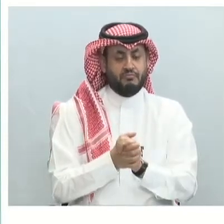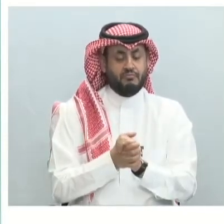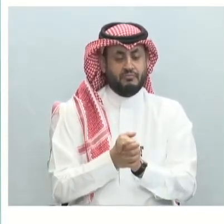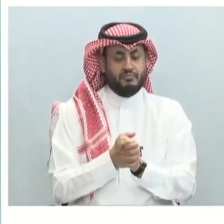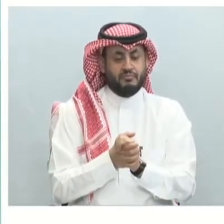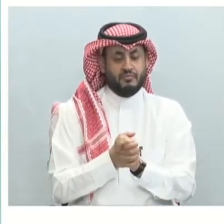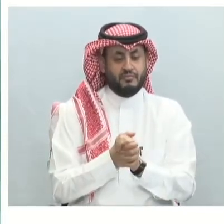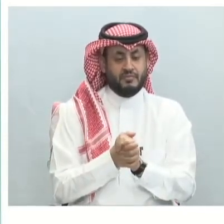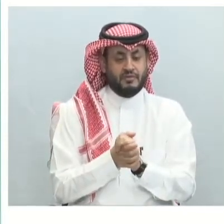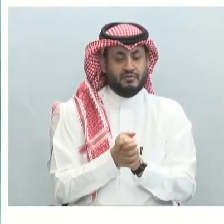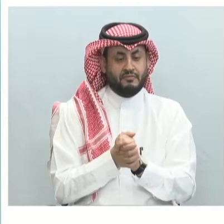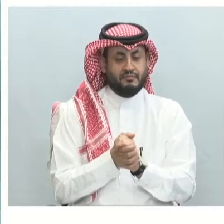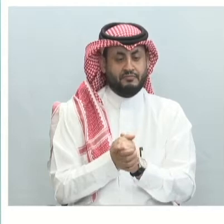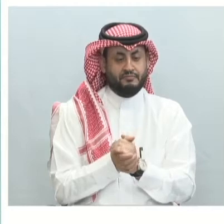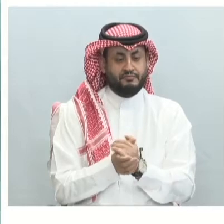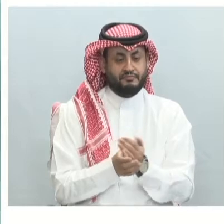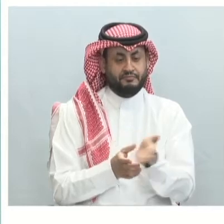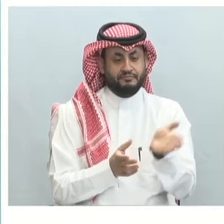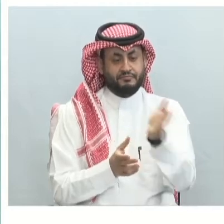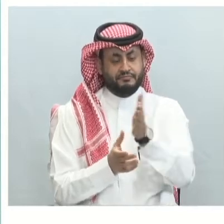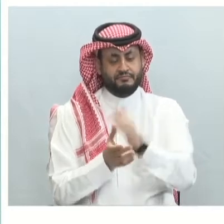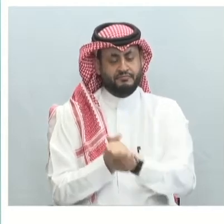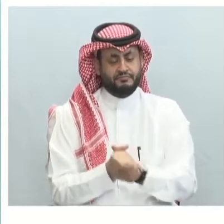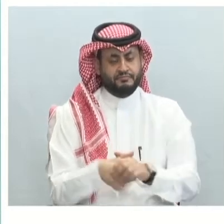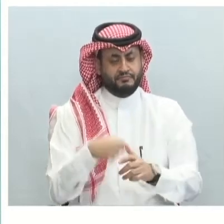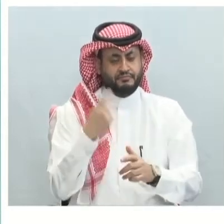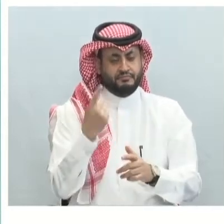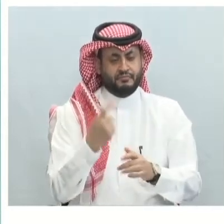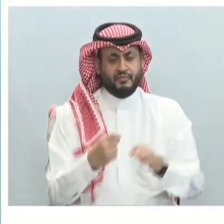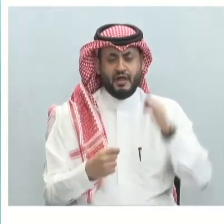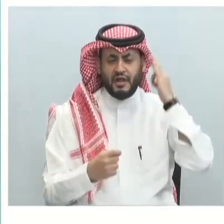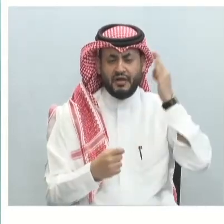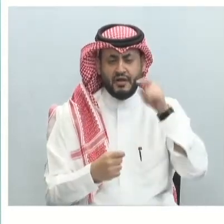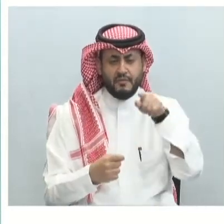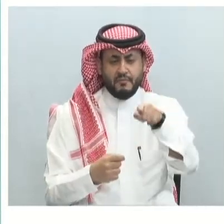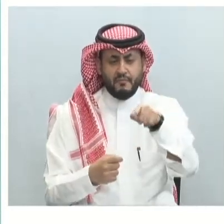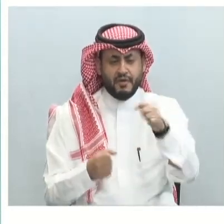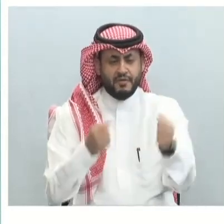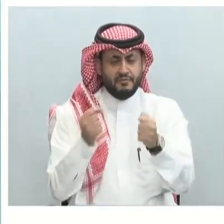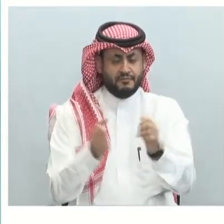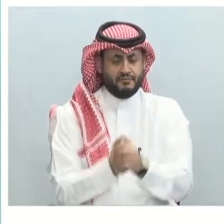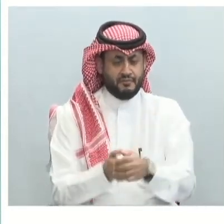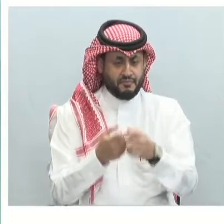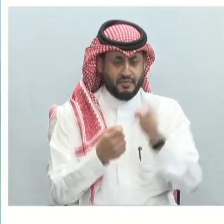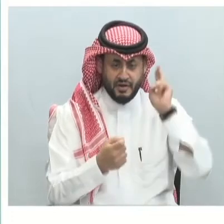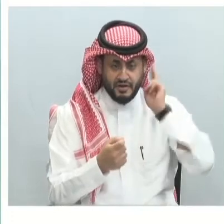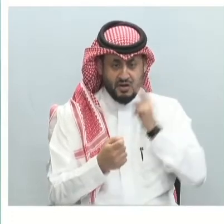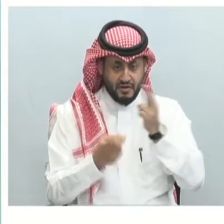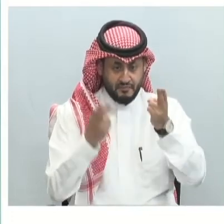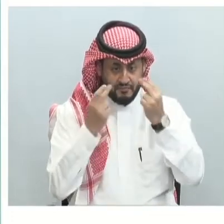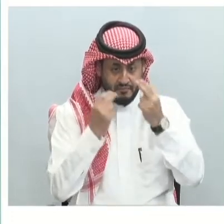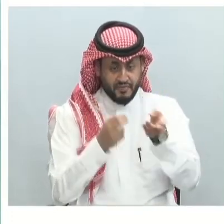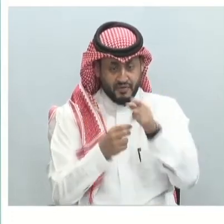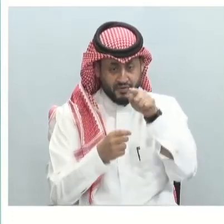Lucky you. Excellent. Okay, now, number one, listen, point, and practice. So, listen, point with your